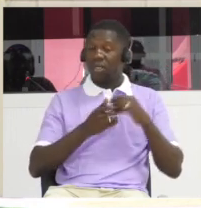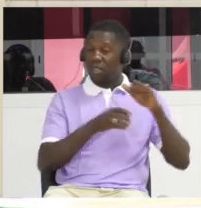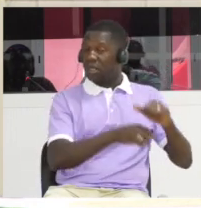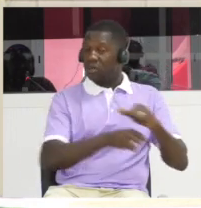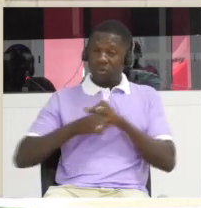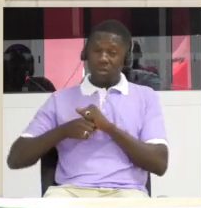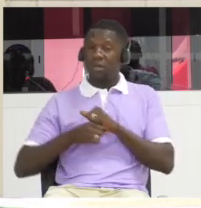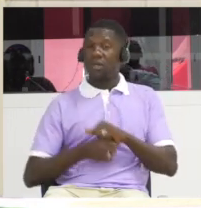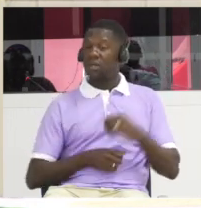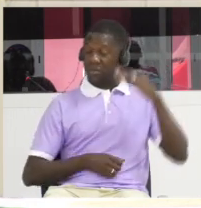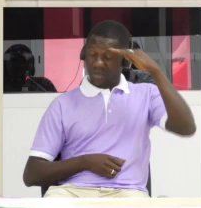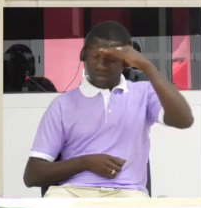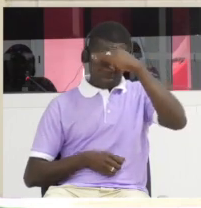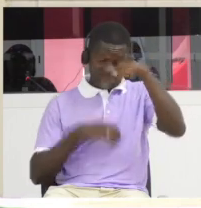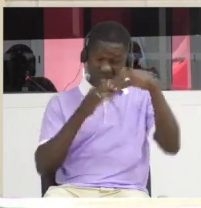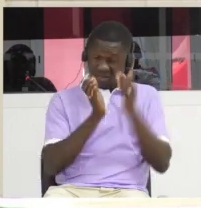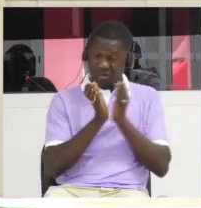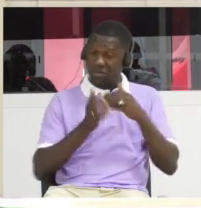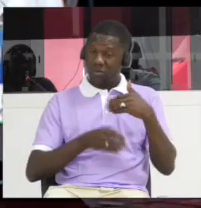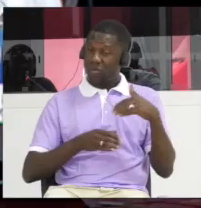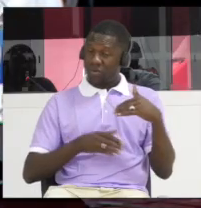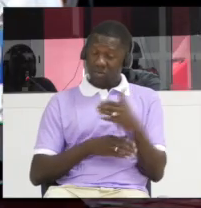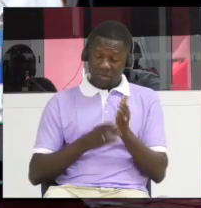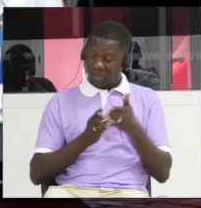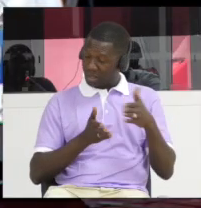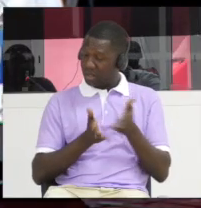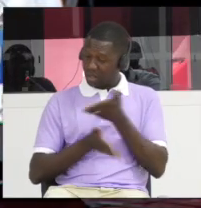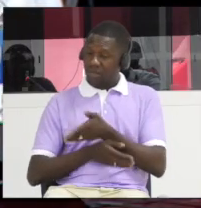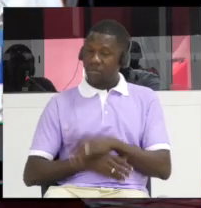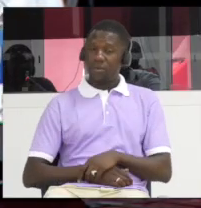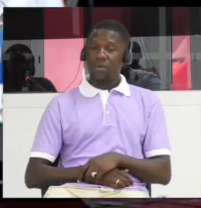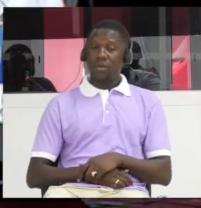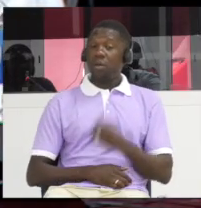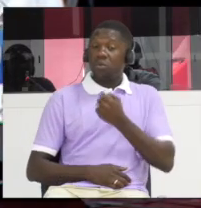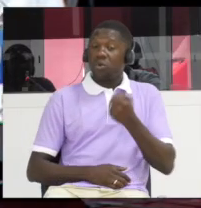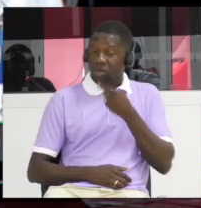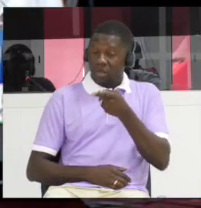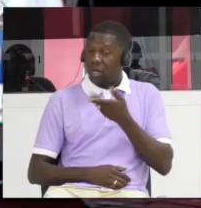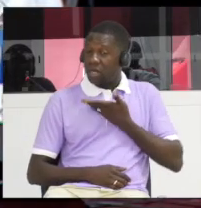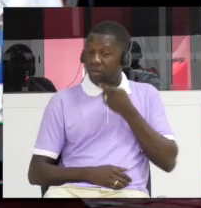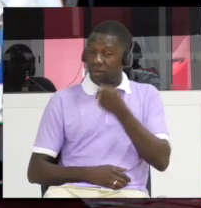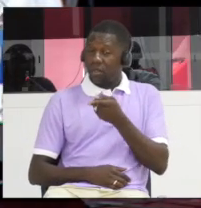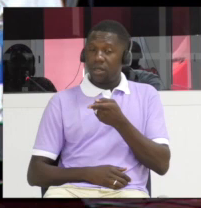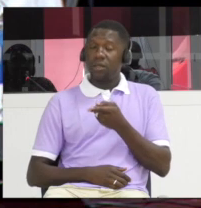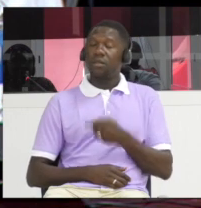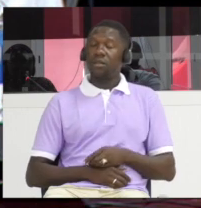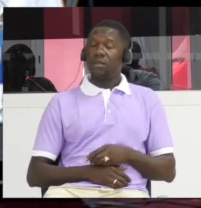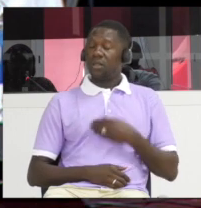whilst he was an army officer. So because he was a known coupist,